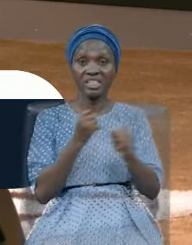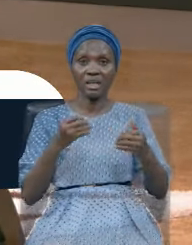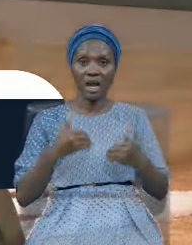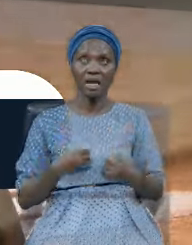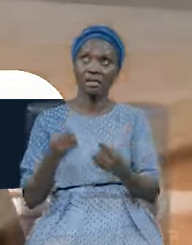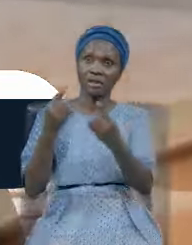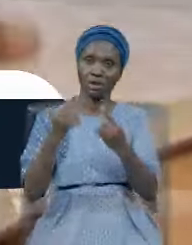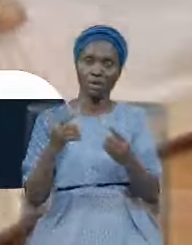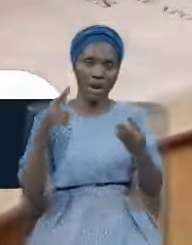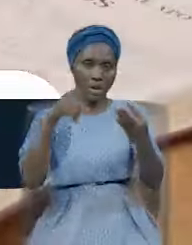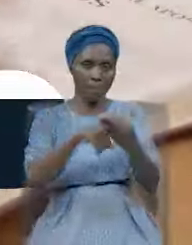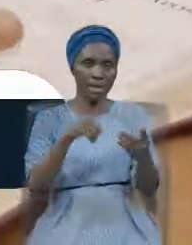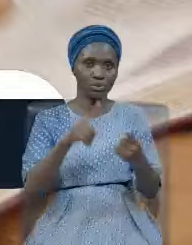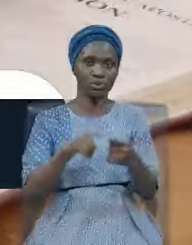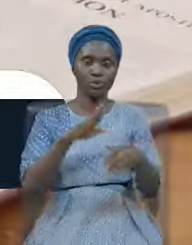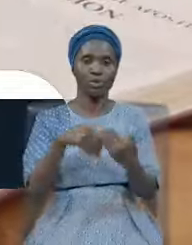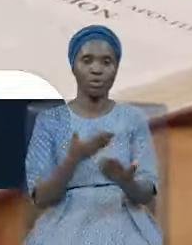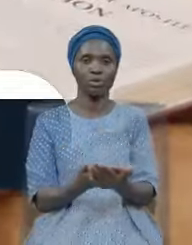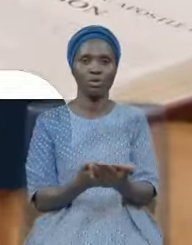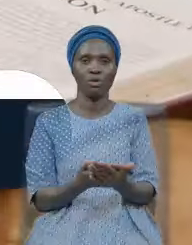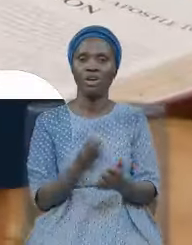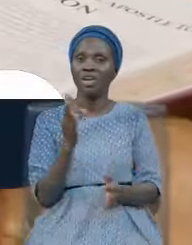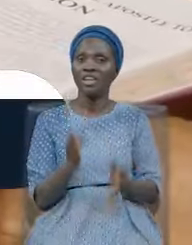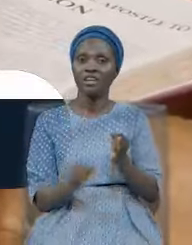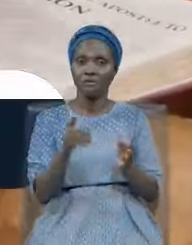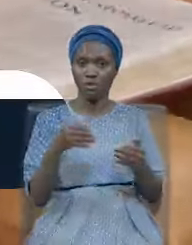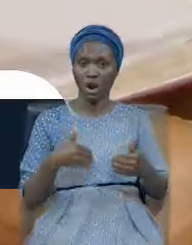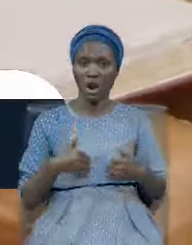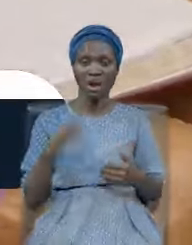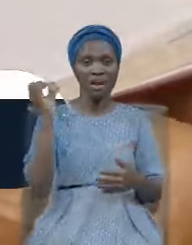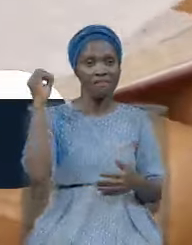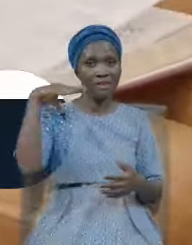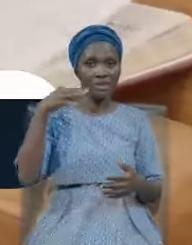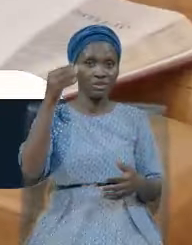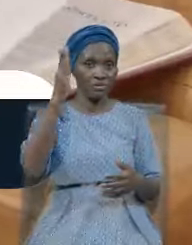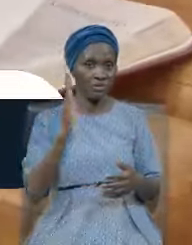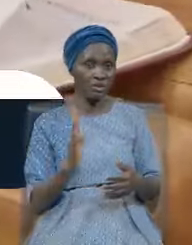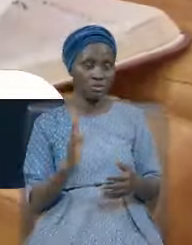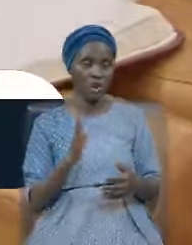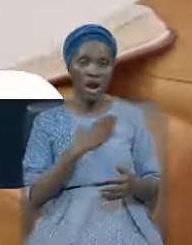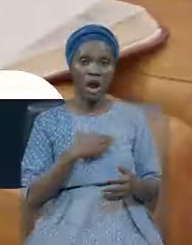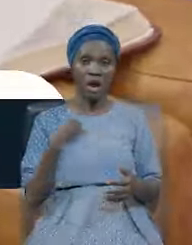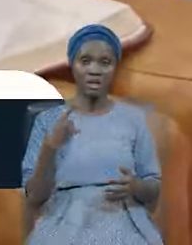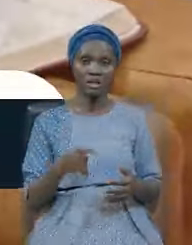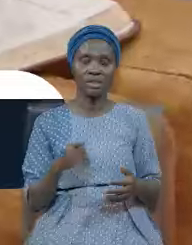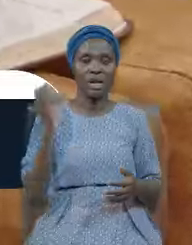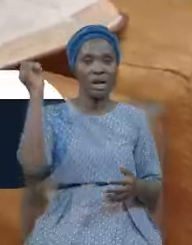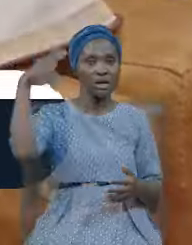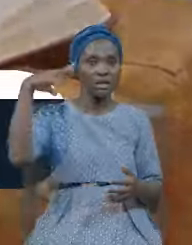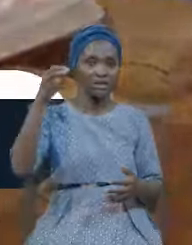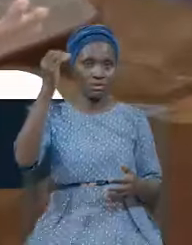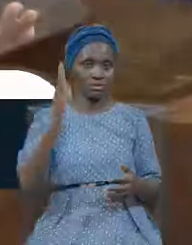has appeared to all. If you have the grace of God, and the grace of God has been